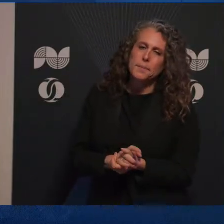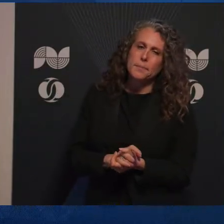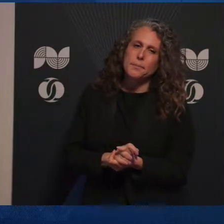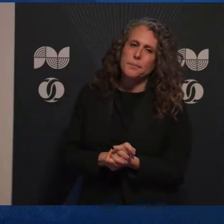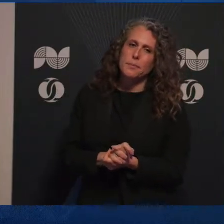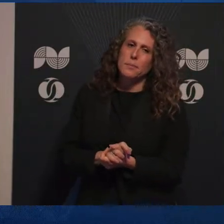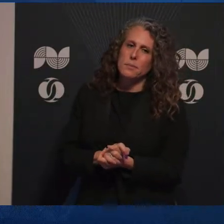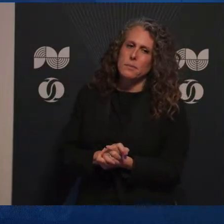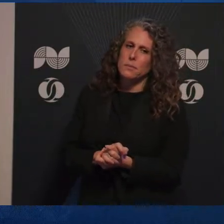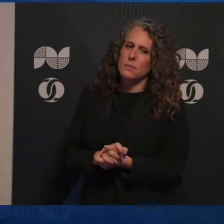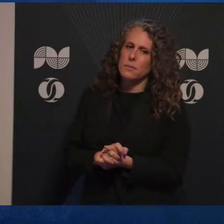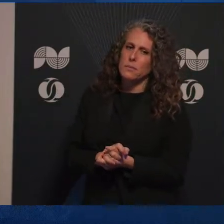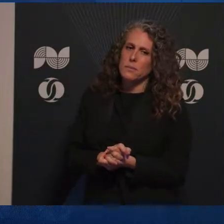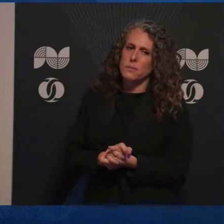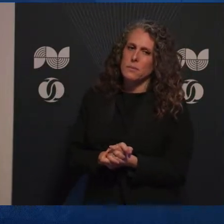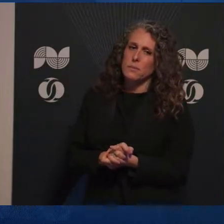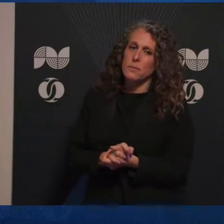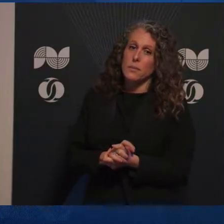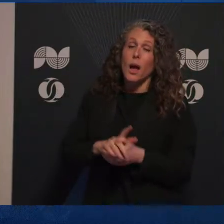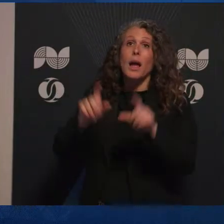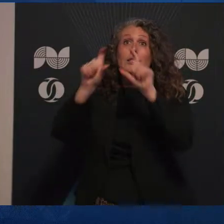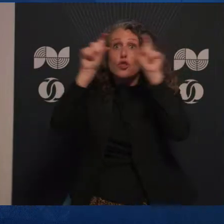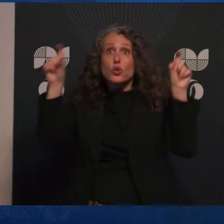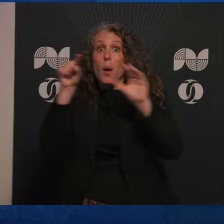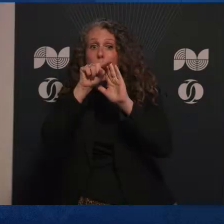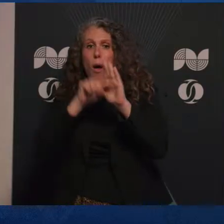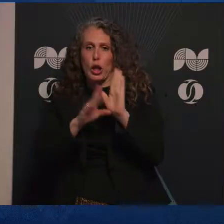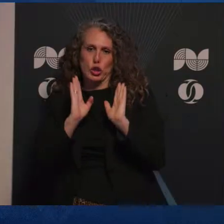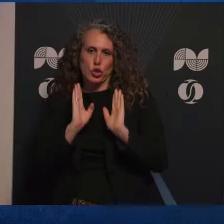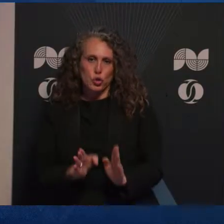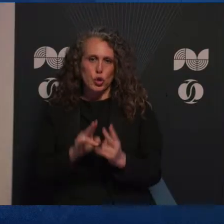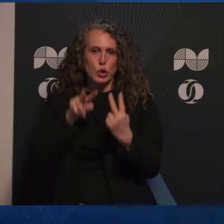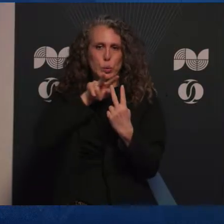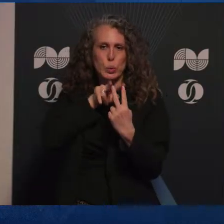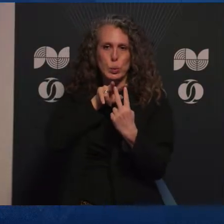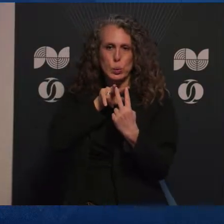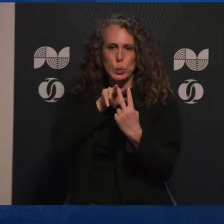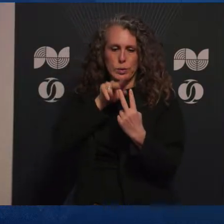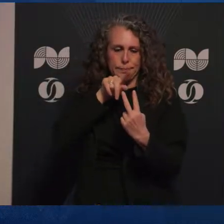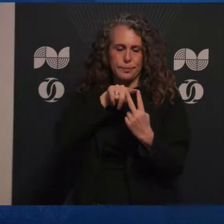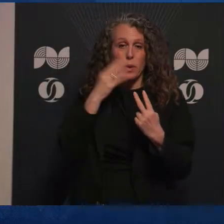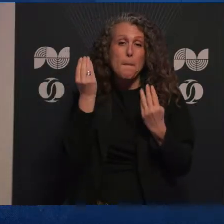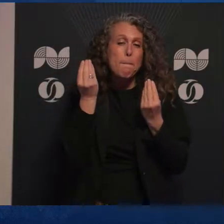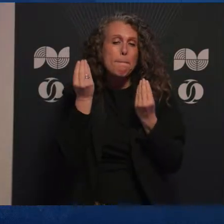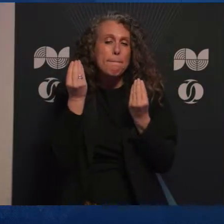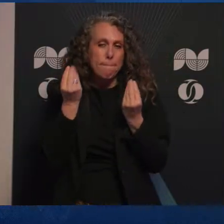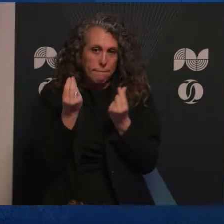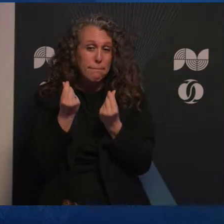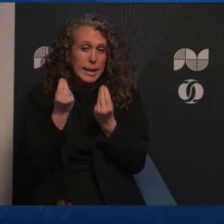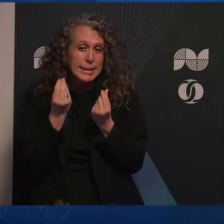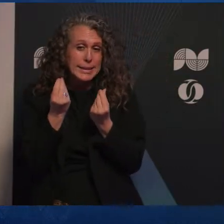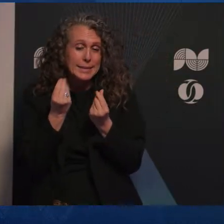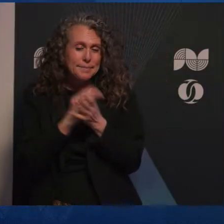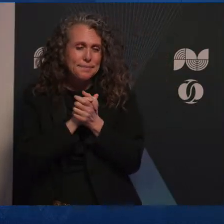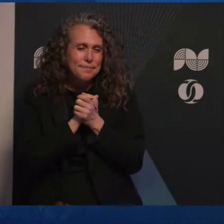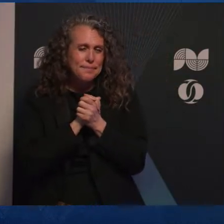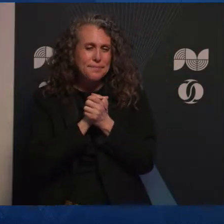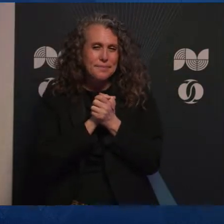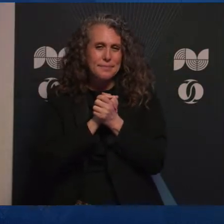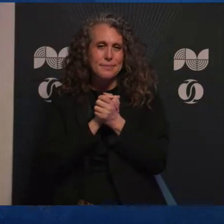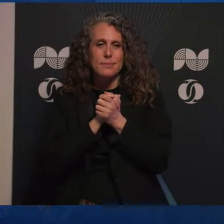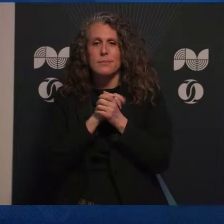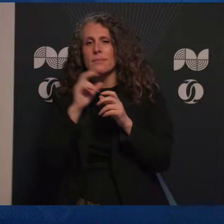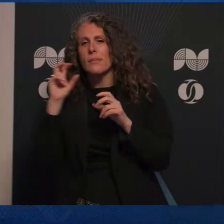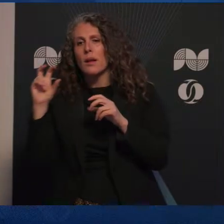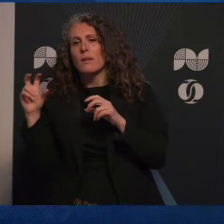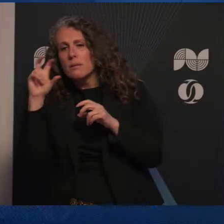policy. One is money, fiscal space. After all, subsidies, grants